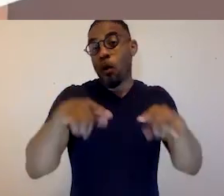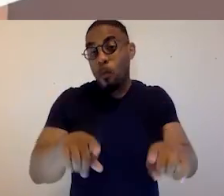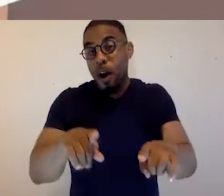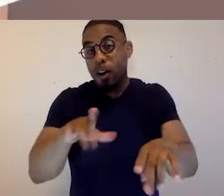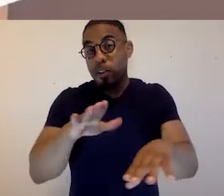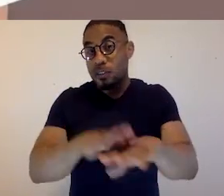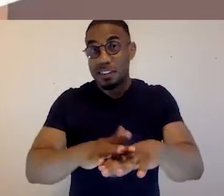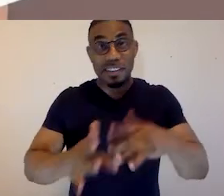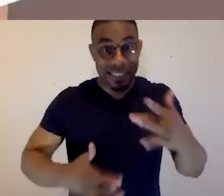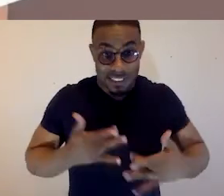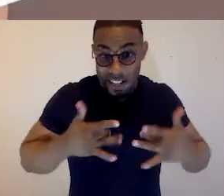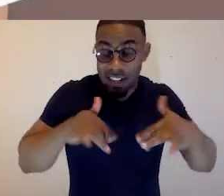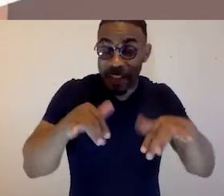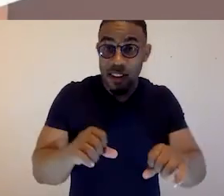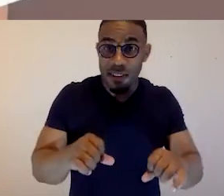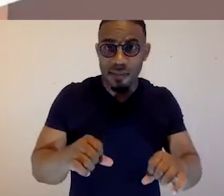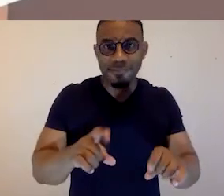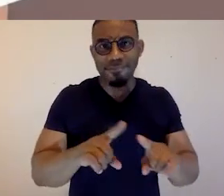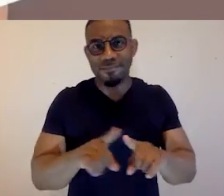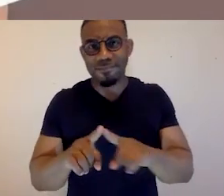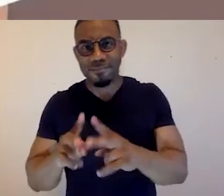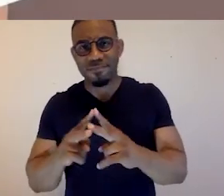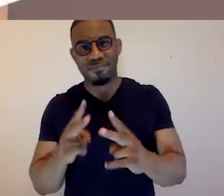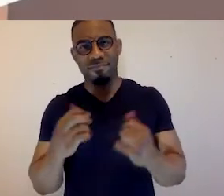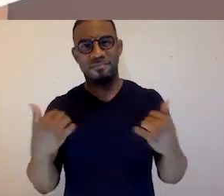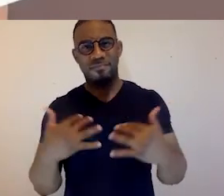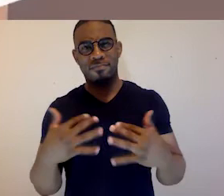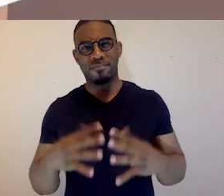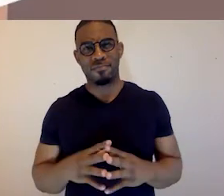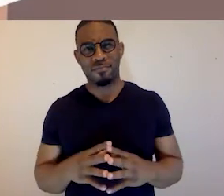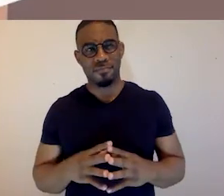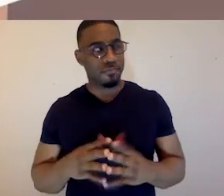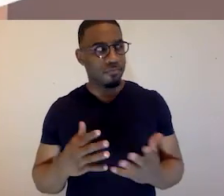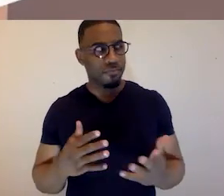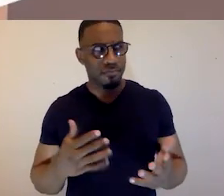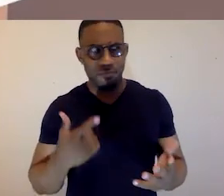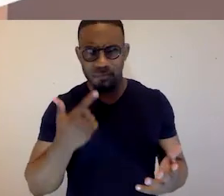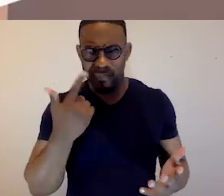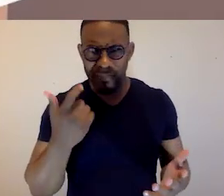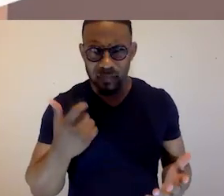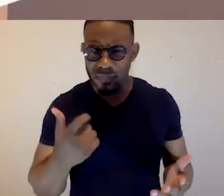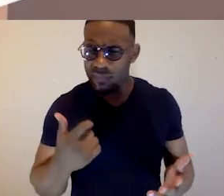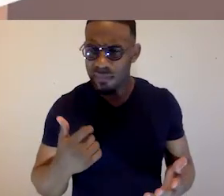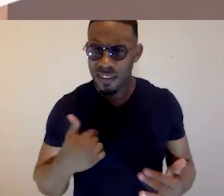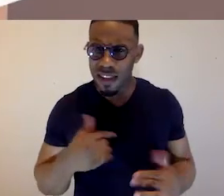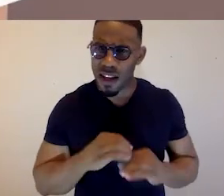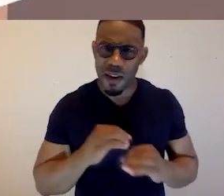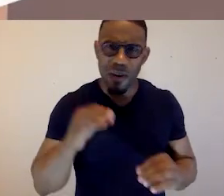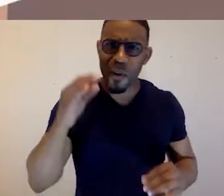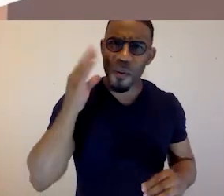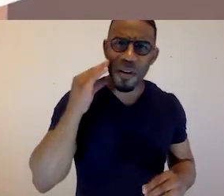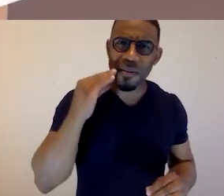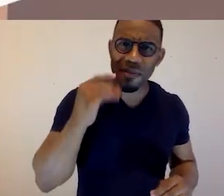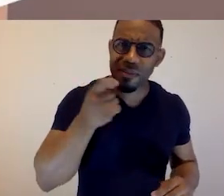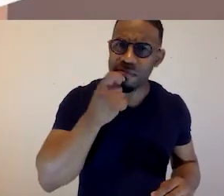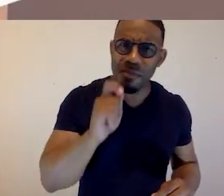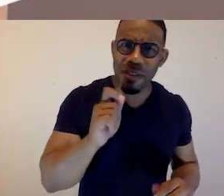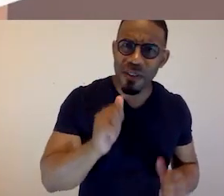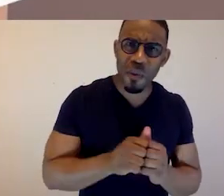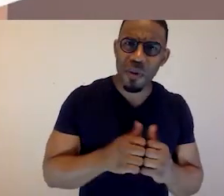was exciting, it was also very scary because I had no experience